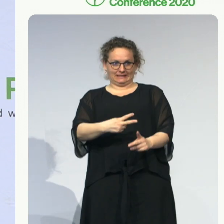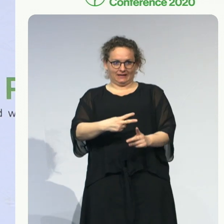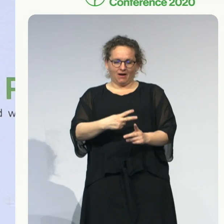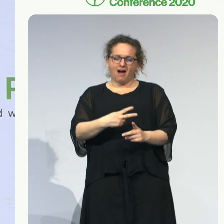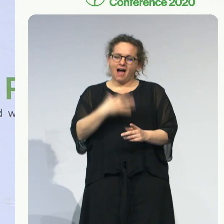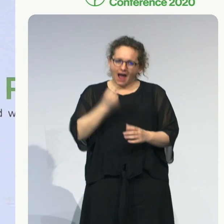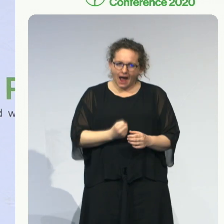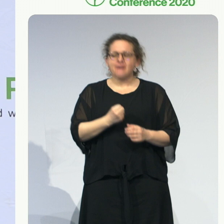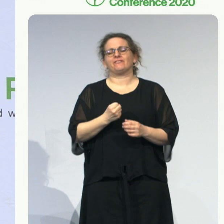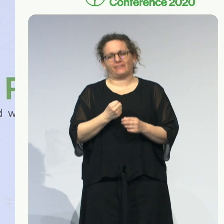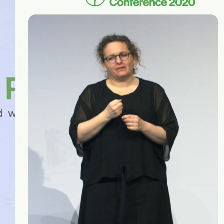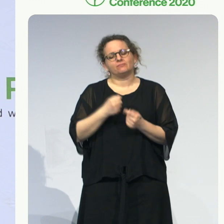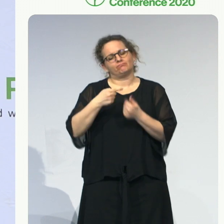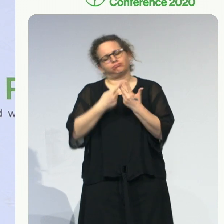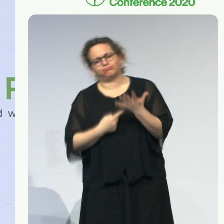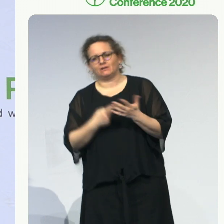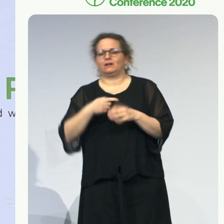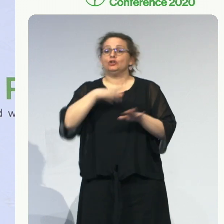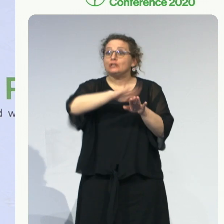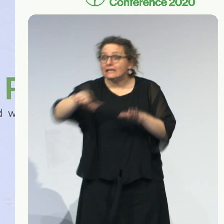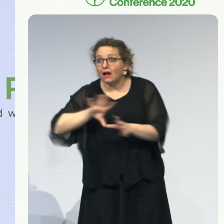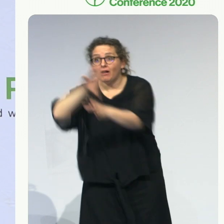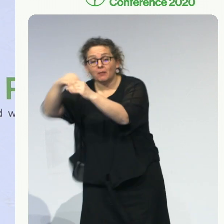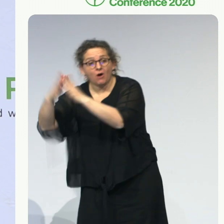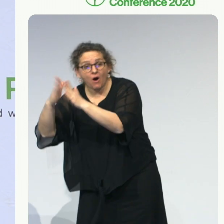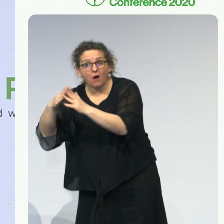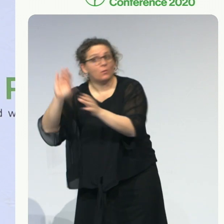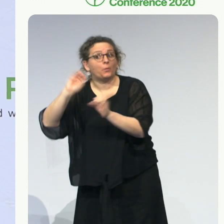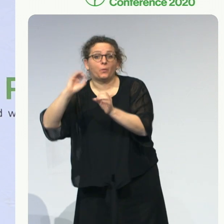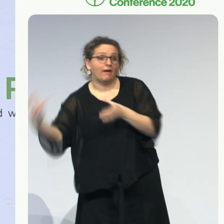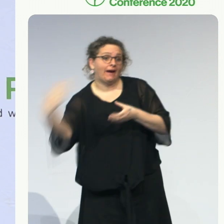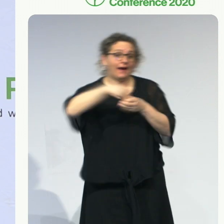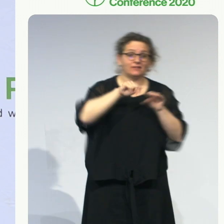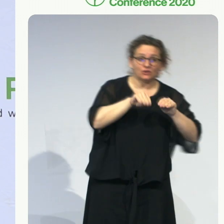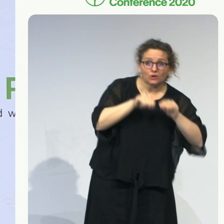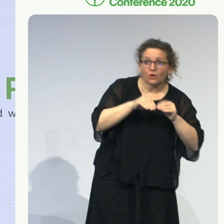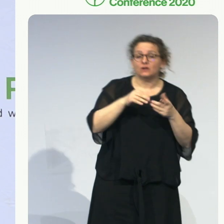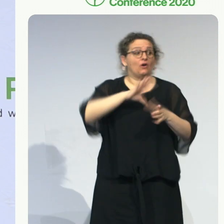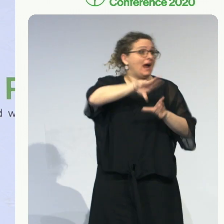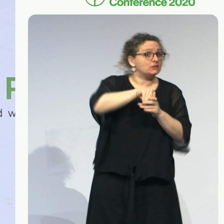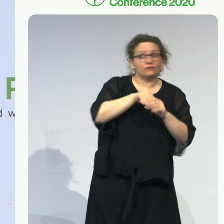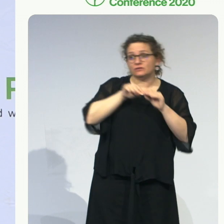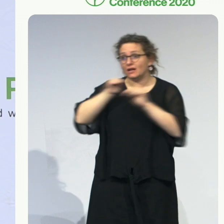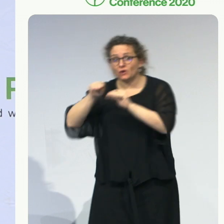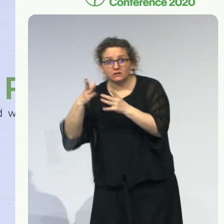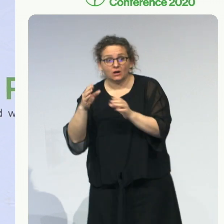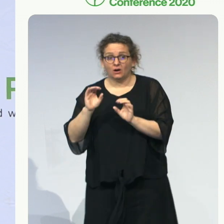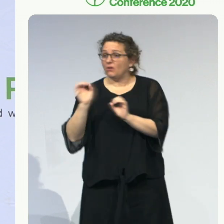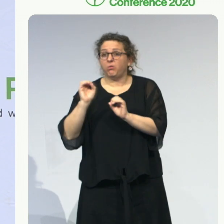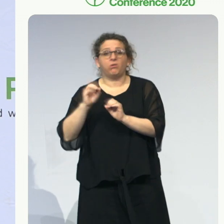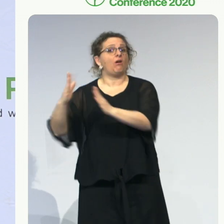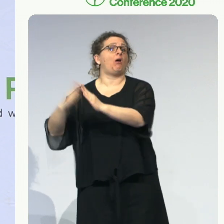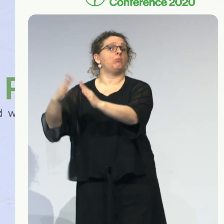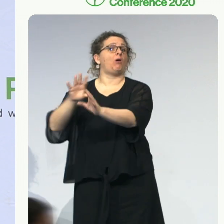are not in school. They are not in specialized schools, nor in inclusive schools. They are either sitting at home or passing their